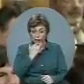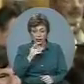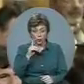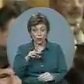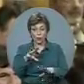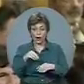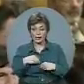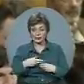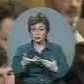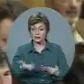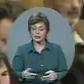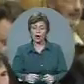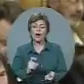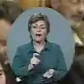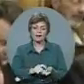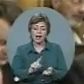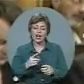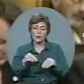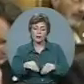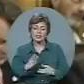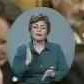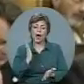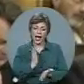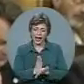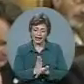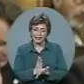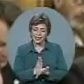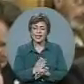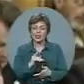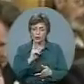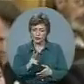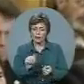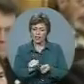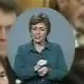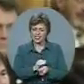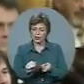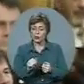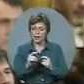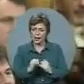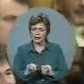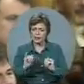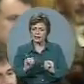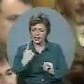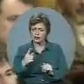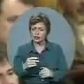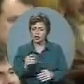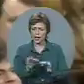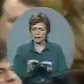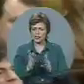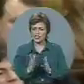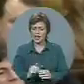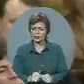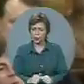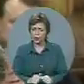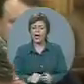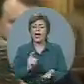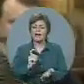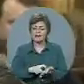independence of the judiciary? When will he stop trying to impose his conservative ideology on the Canadian court